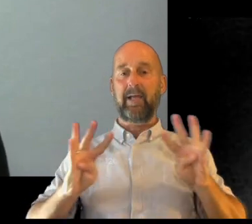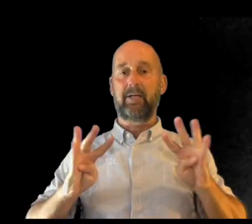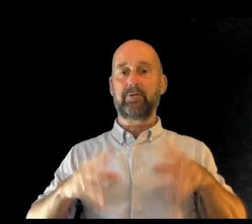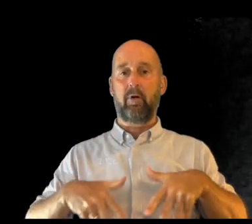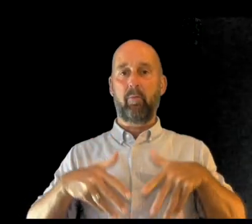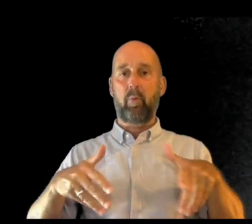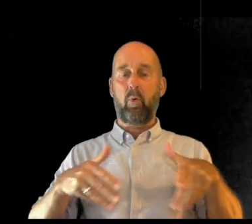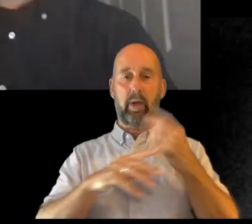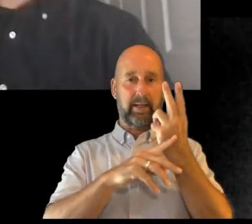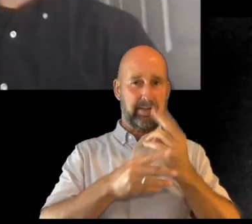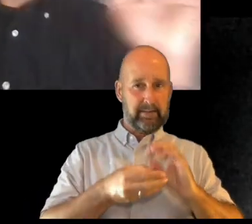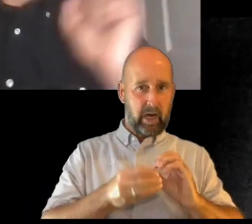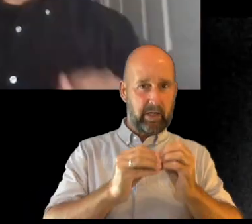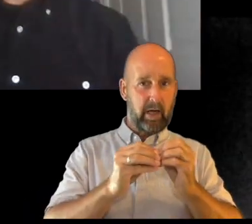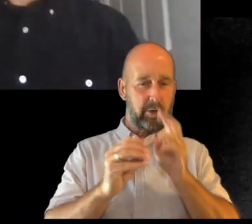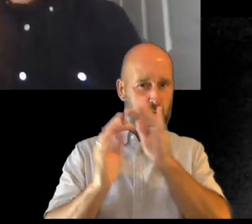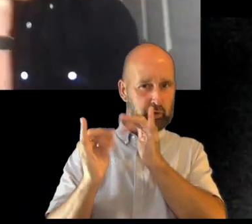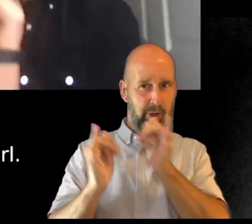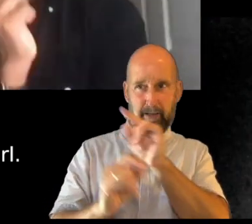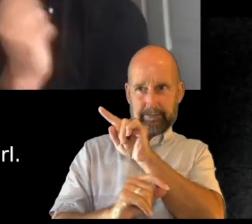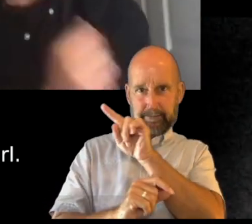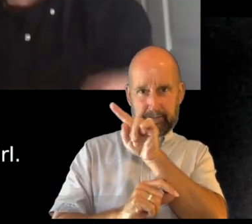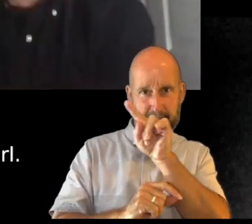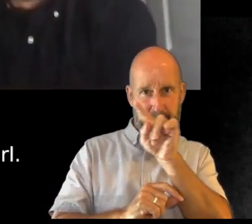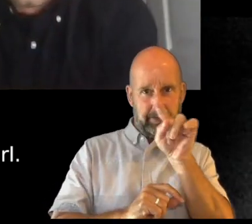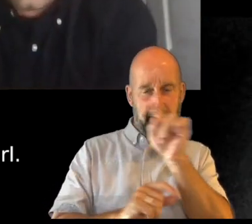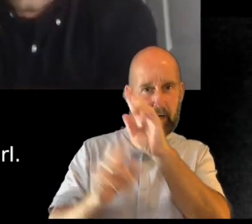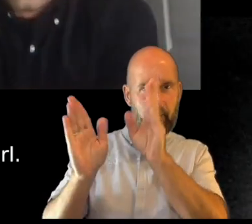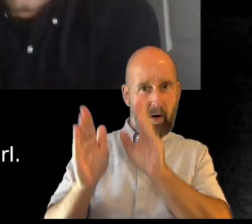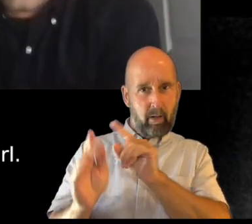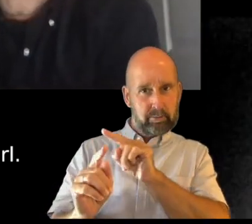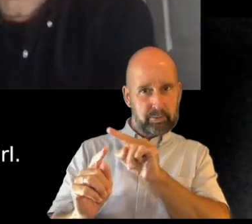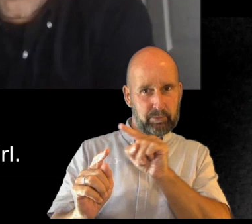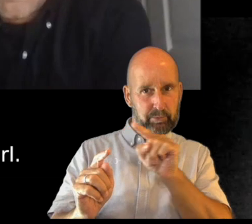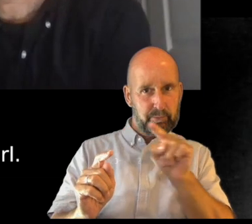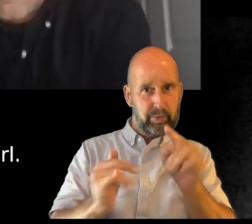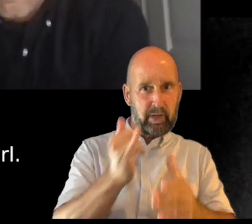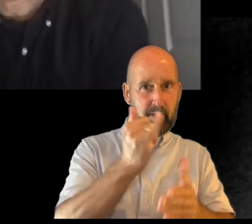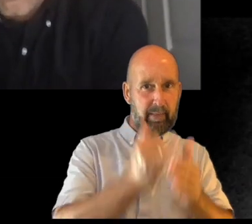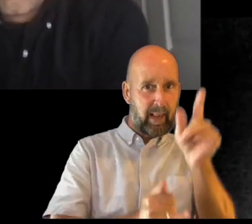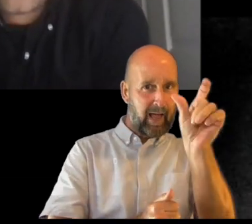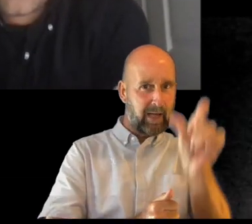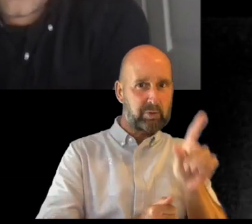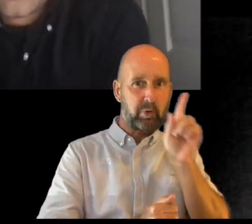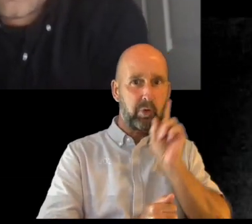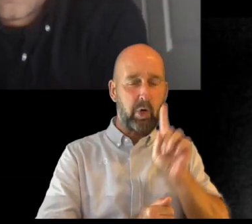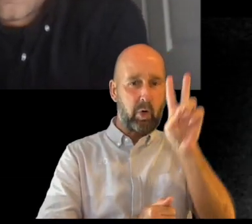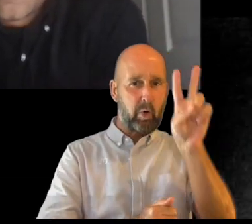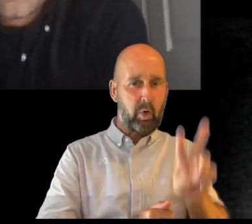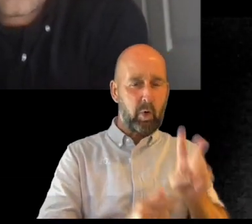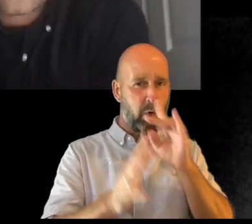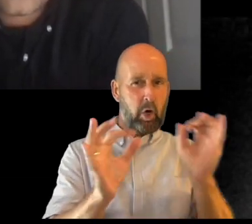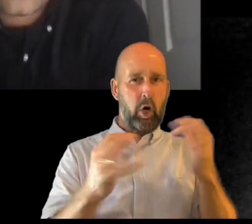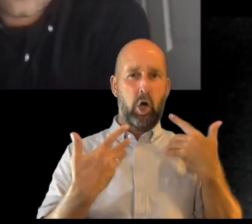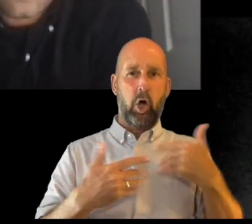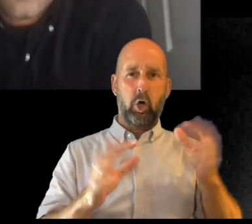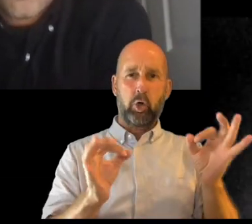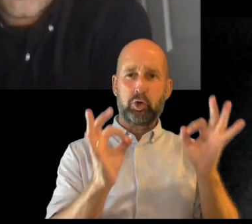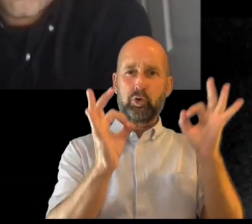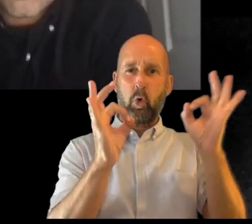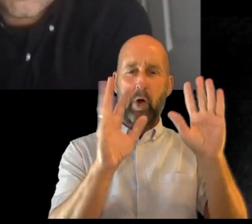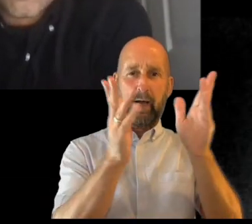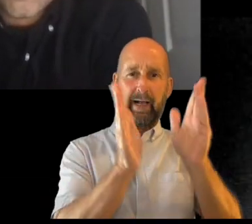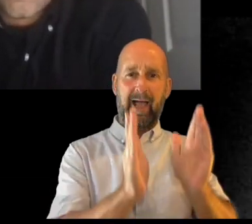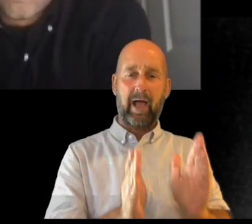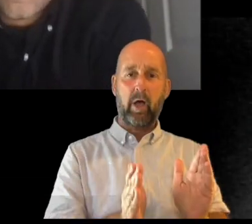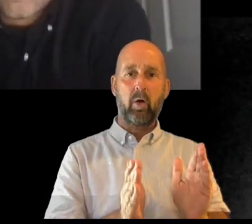male designer checks the line of models. He reaches the show-stopping last girl, structured couture gown,